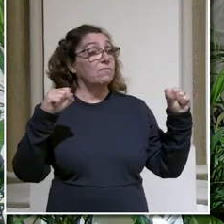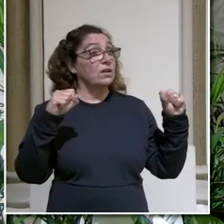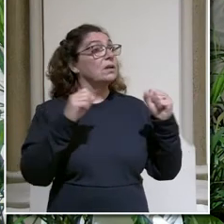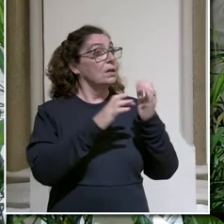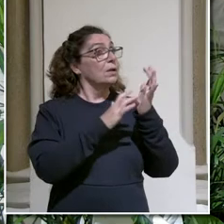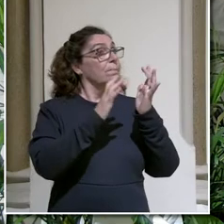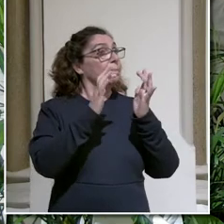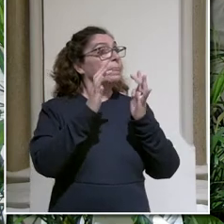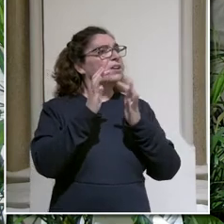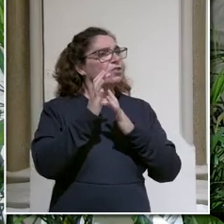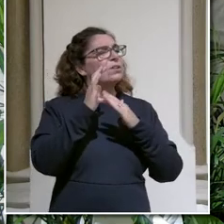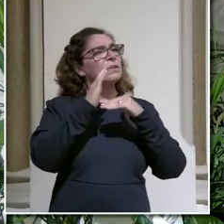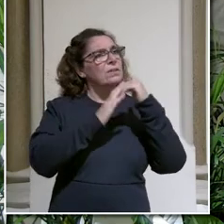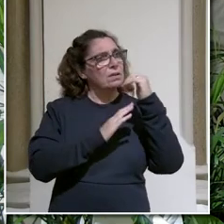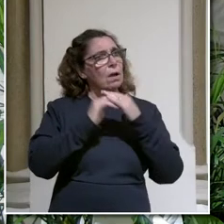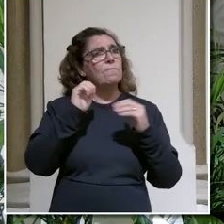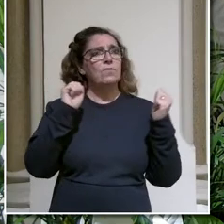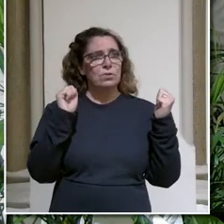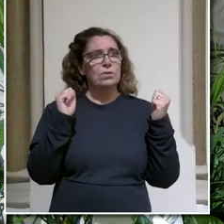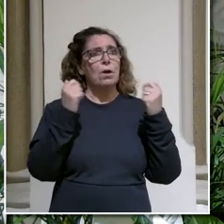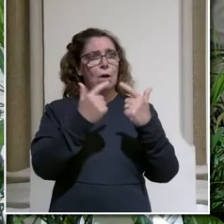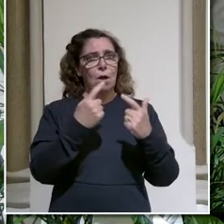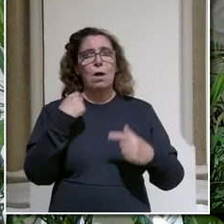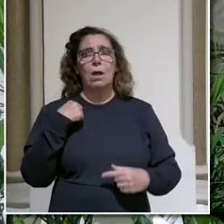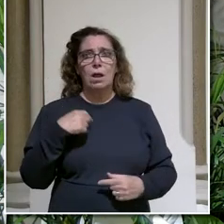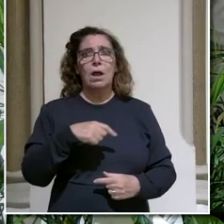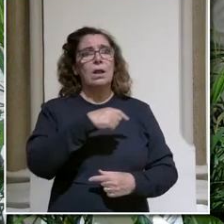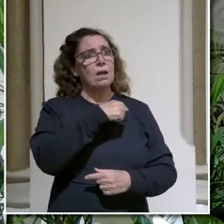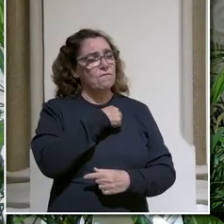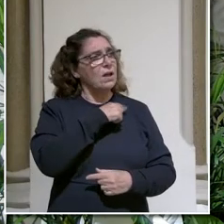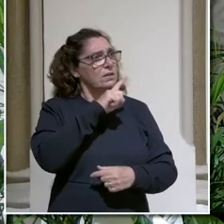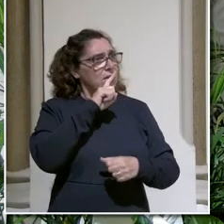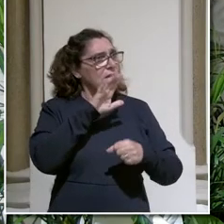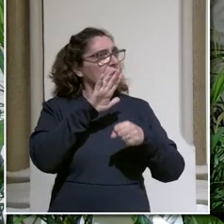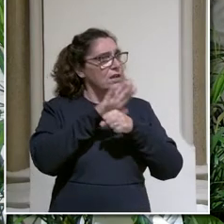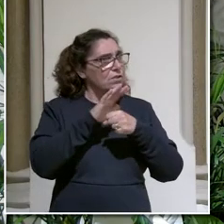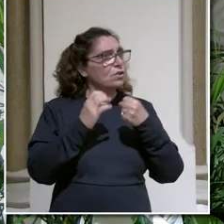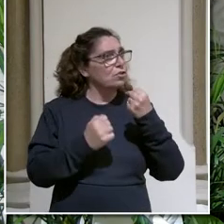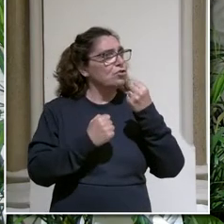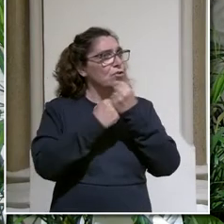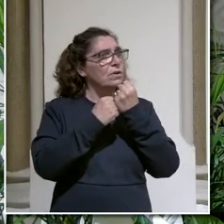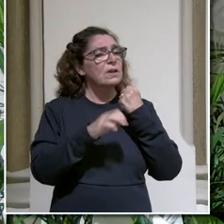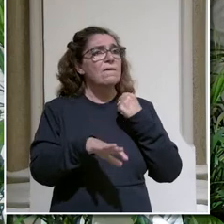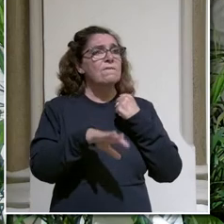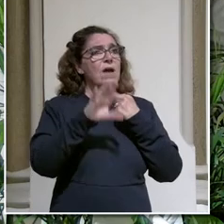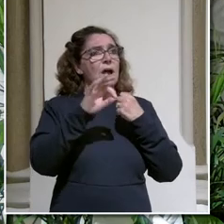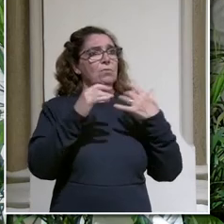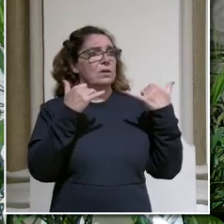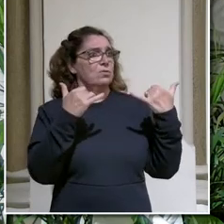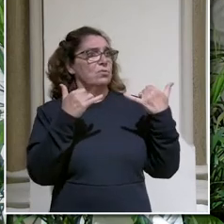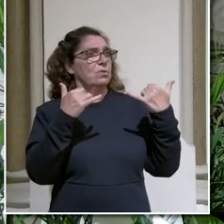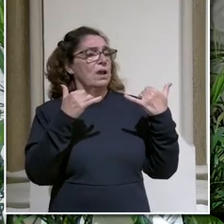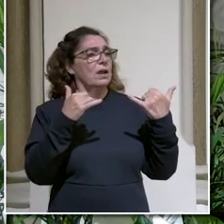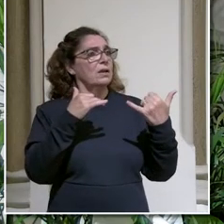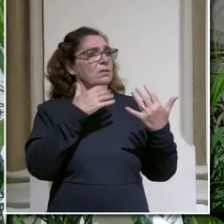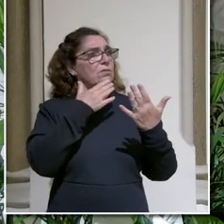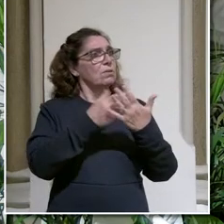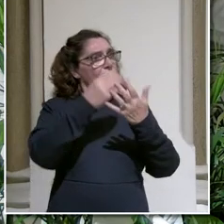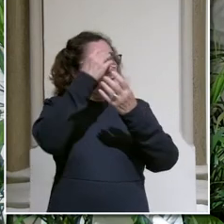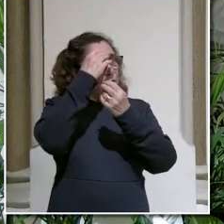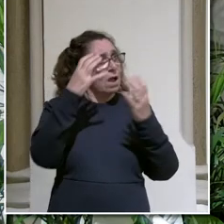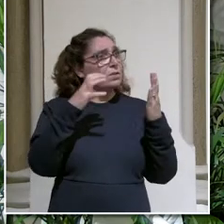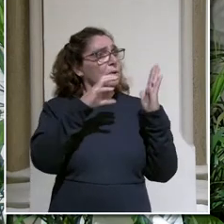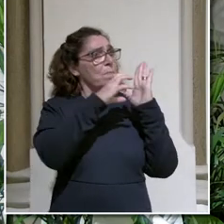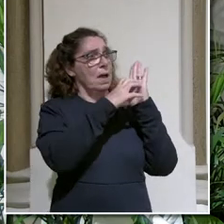Jesus comforts all of us in his assurance found in today's gospel passage that